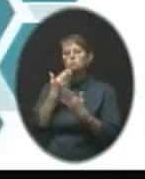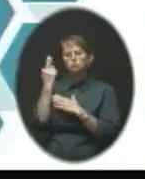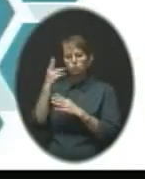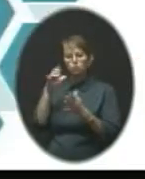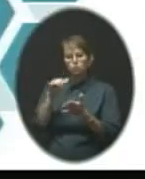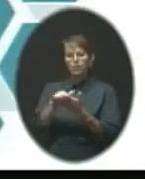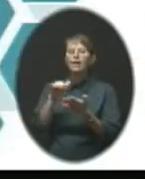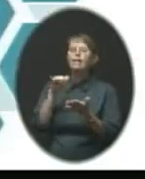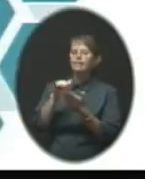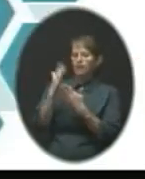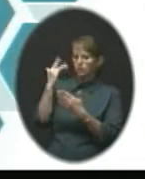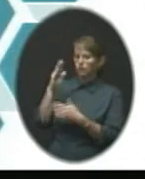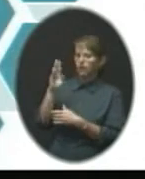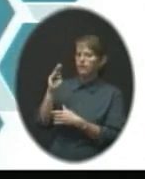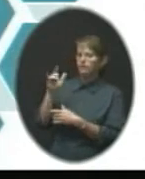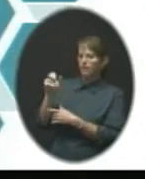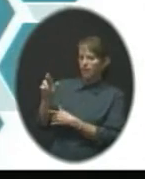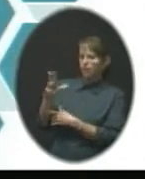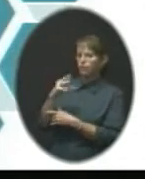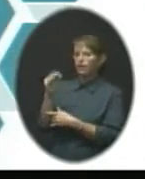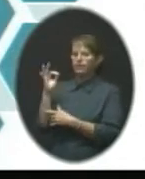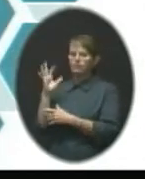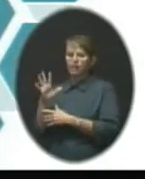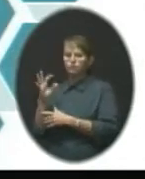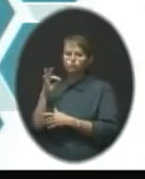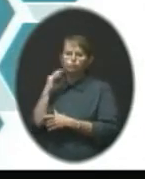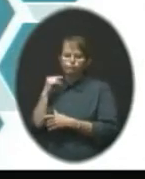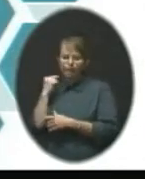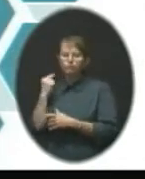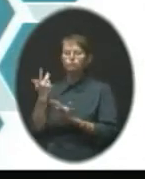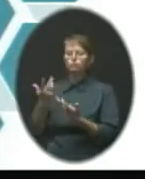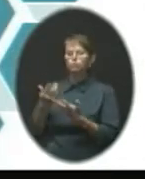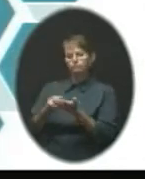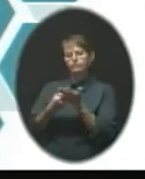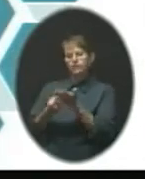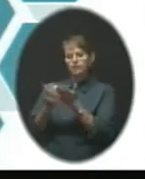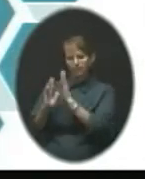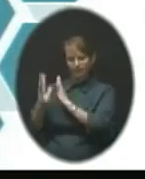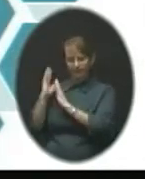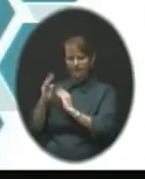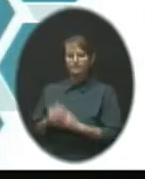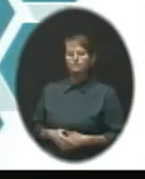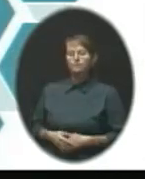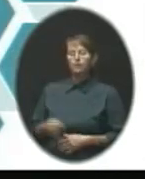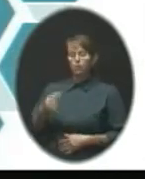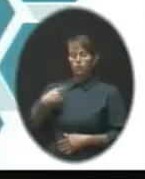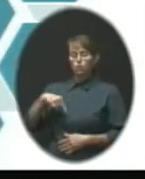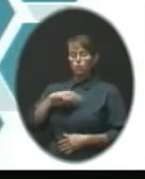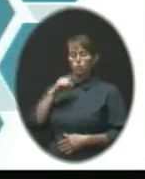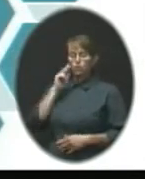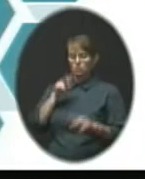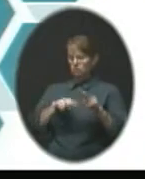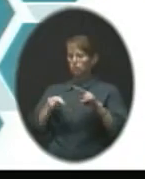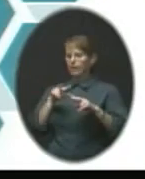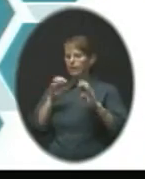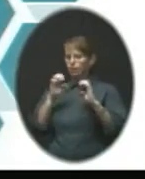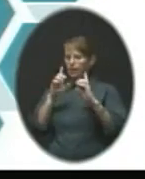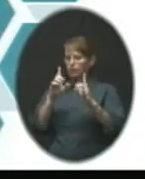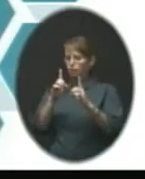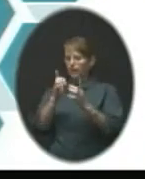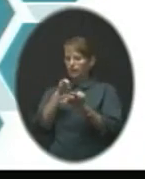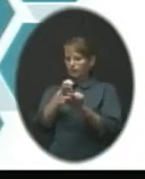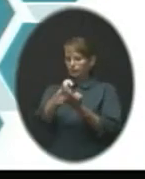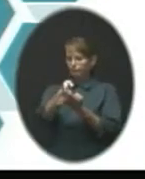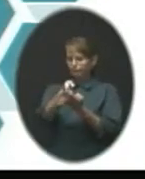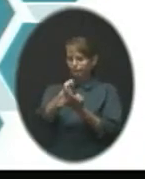that were discussing at that time. As I said, we had an opportunity to look at the education portion of that, and it's